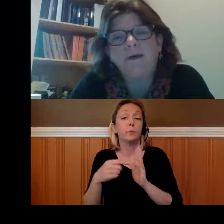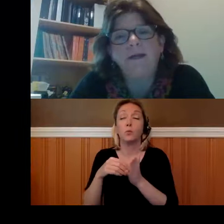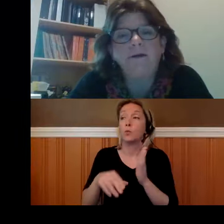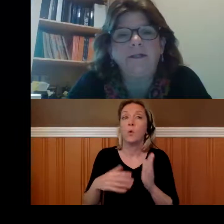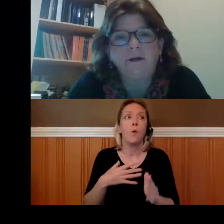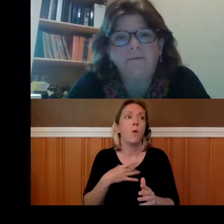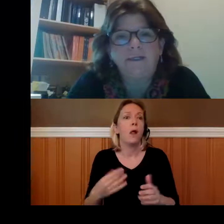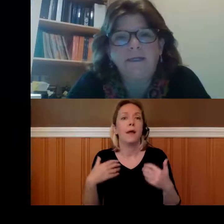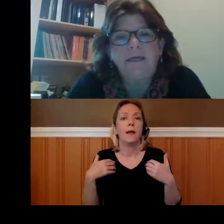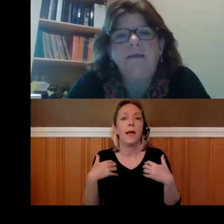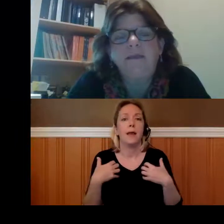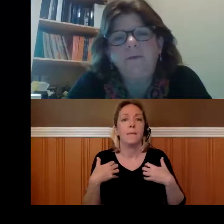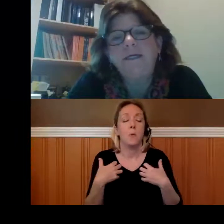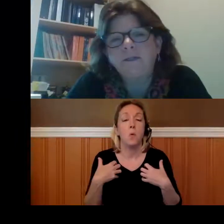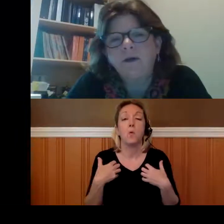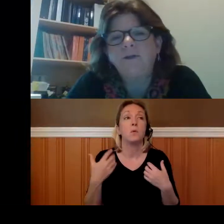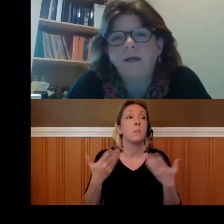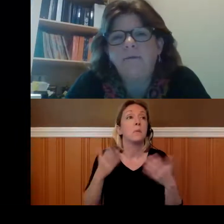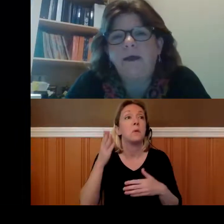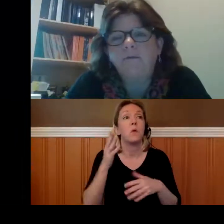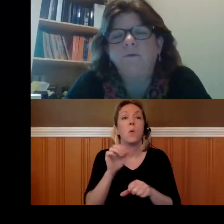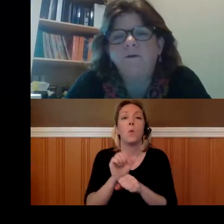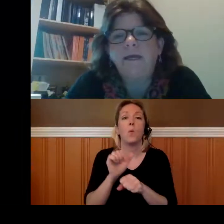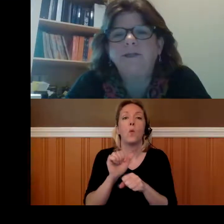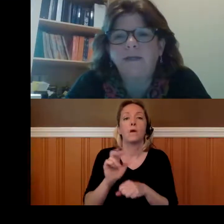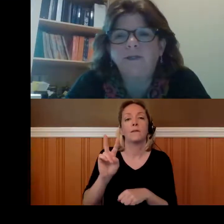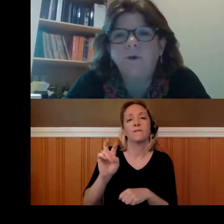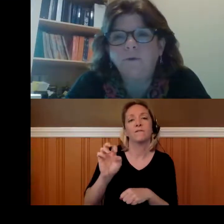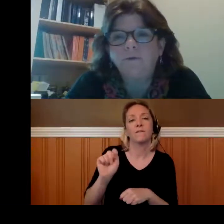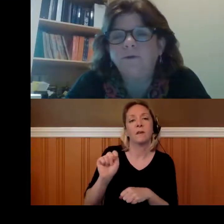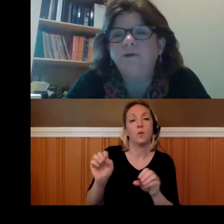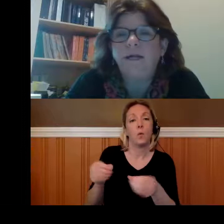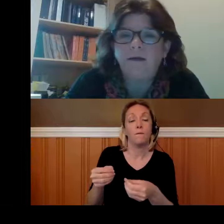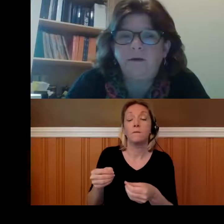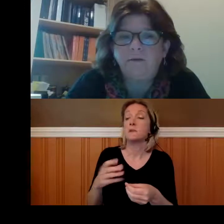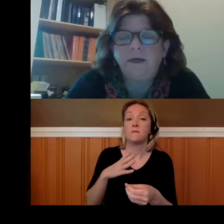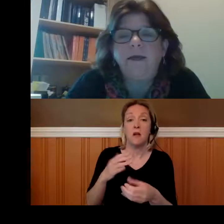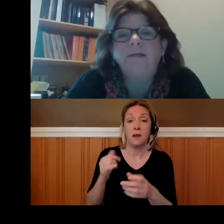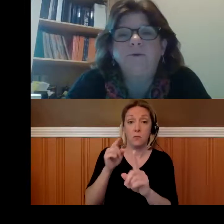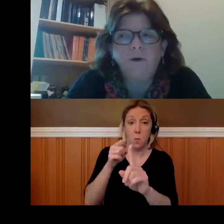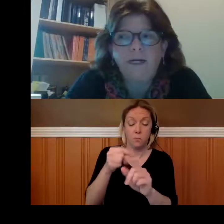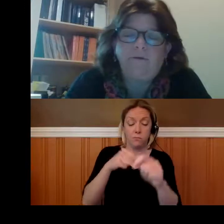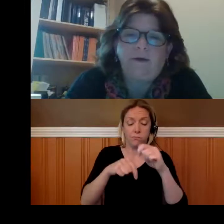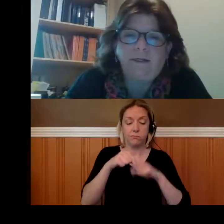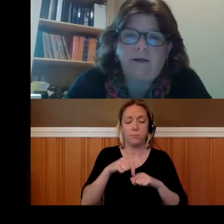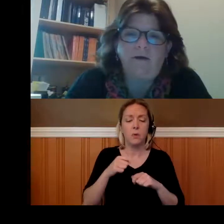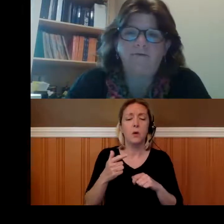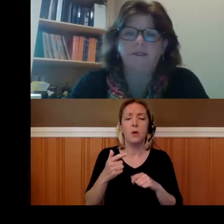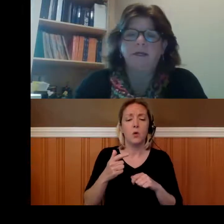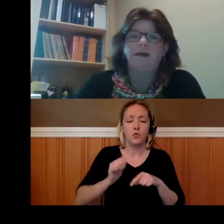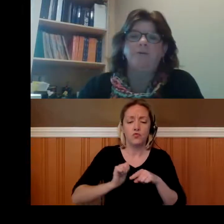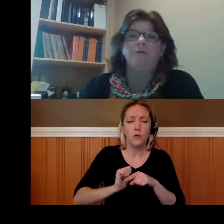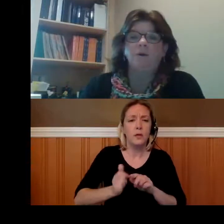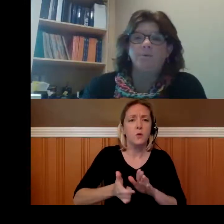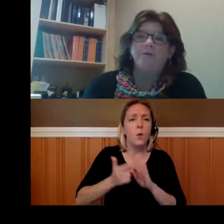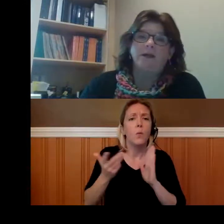veterinarian's office, then we need to start talking about what are the education goals, what are the training goals to work in a veterinarian office. If you